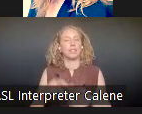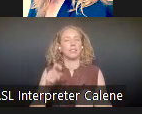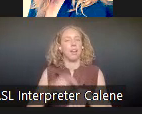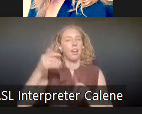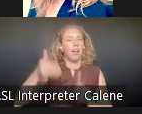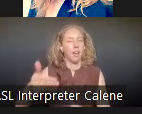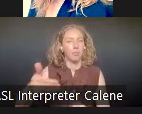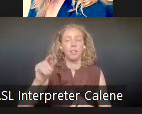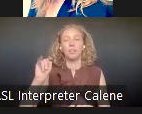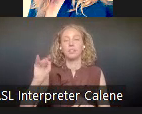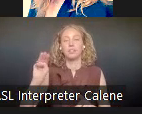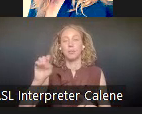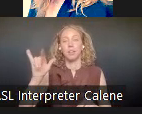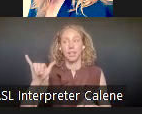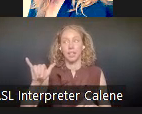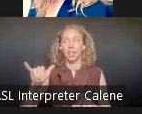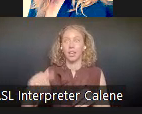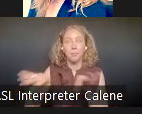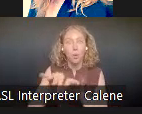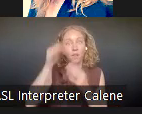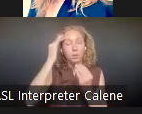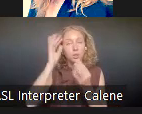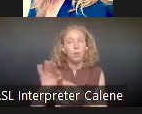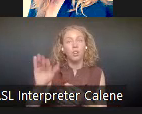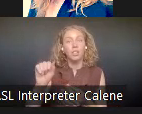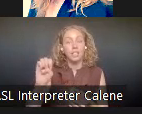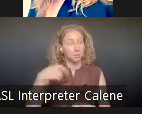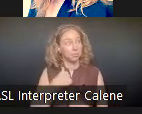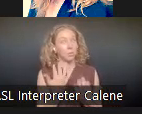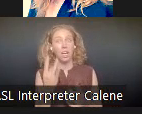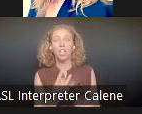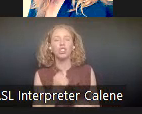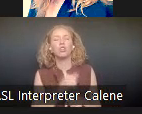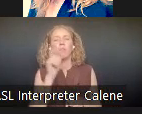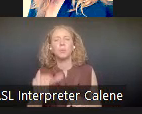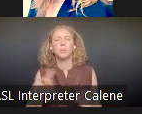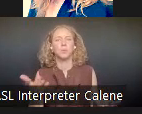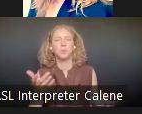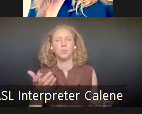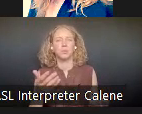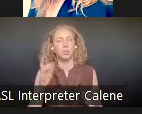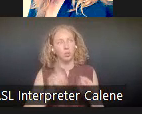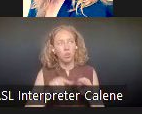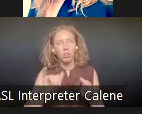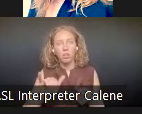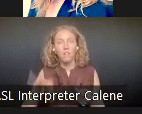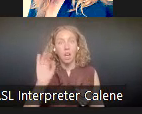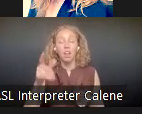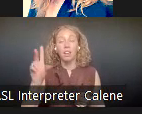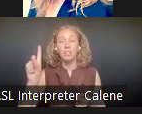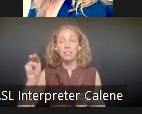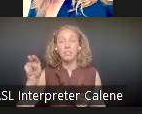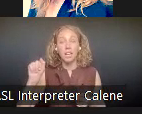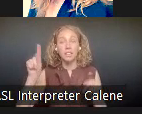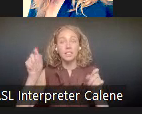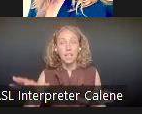and up-to-date information regarding their case. I shouldn't have to wait 8 years to find out that the DNA test came, like